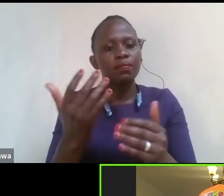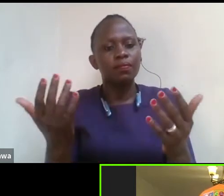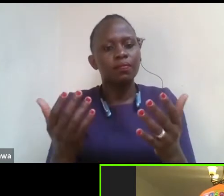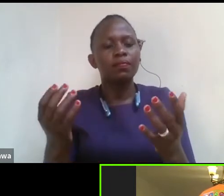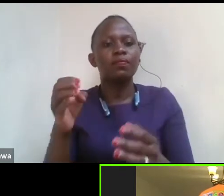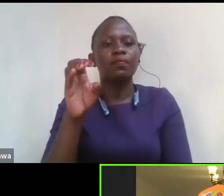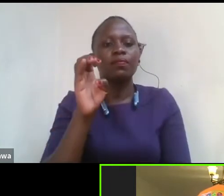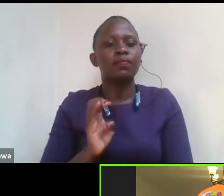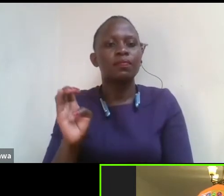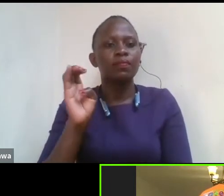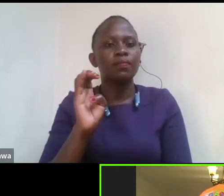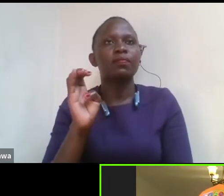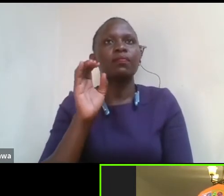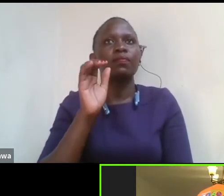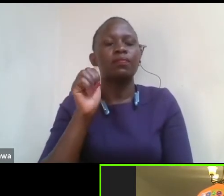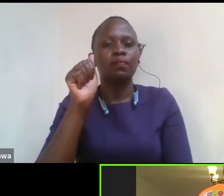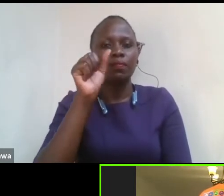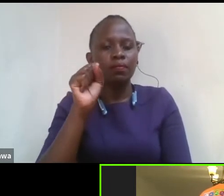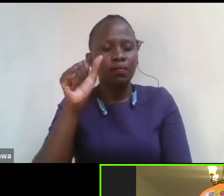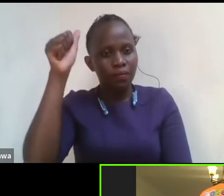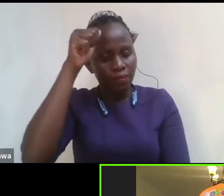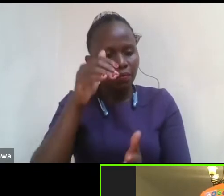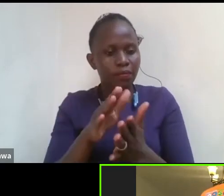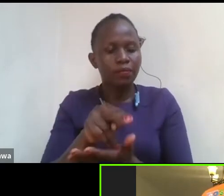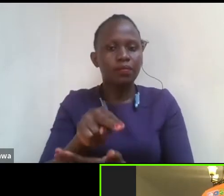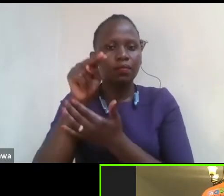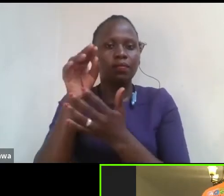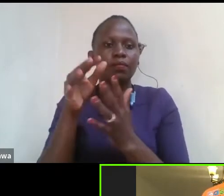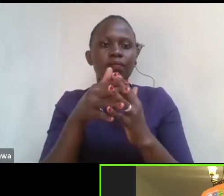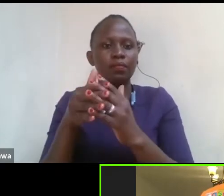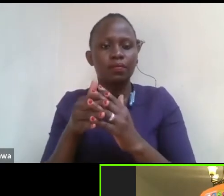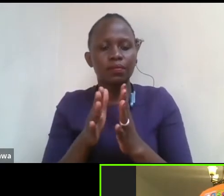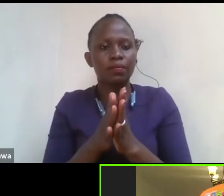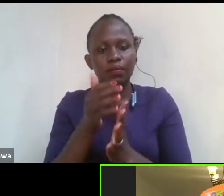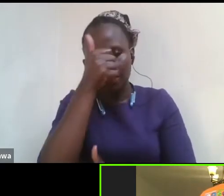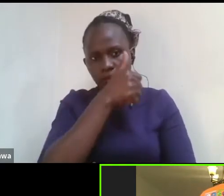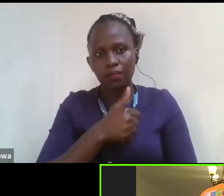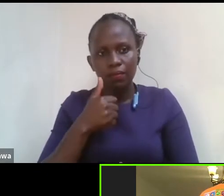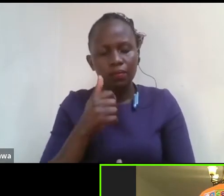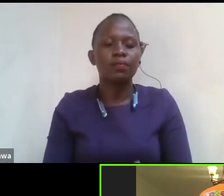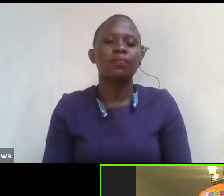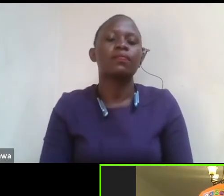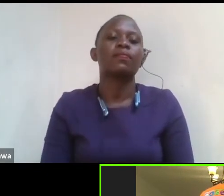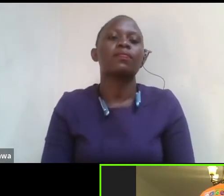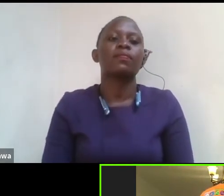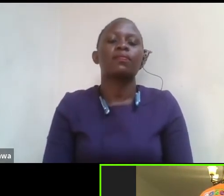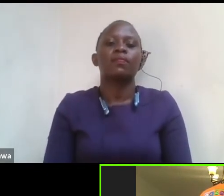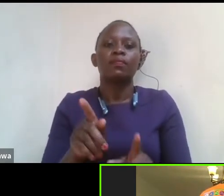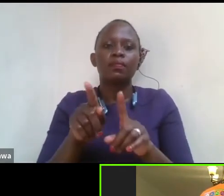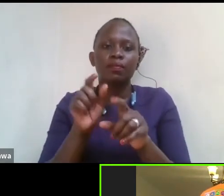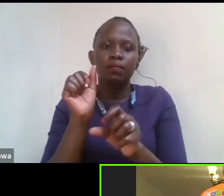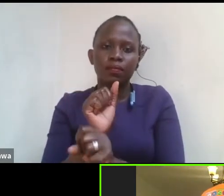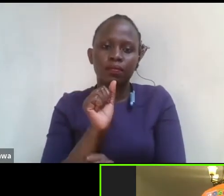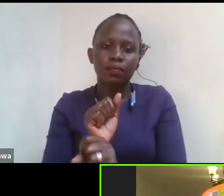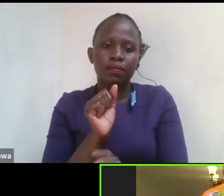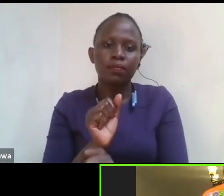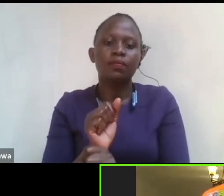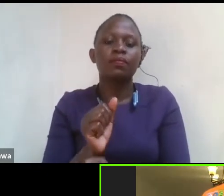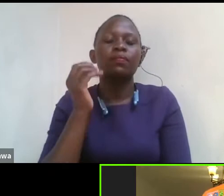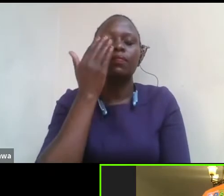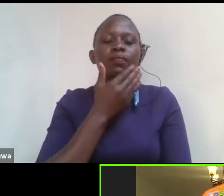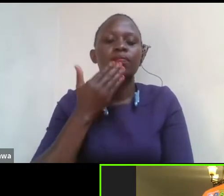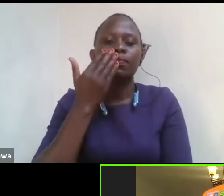Asia, North America, and Africa. Gilbert also works for Tullow Oil on the Uganda and Kenya upstream developments based in